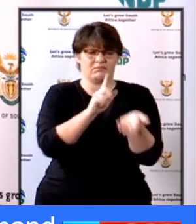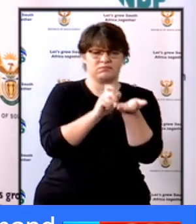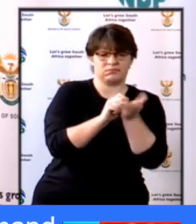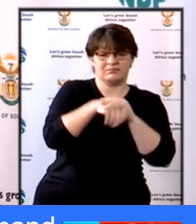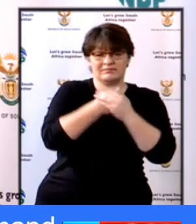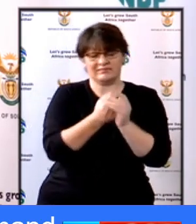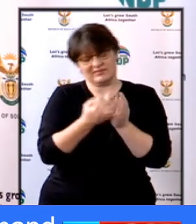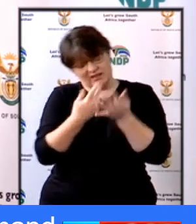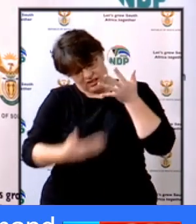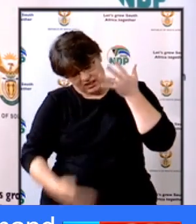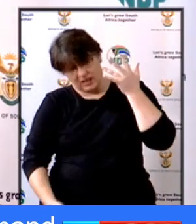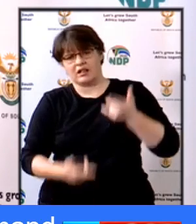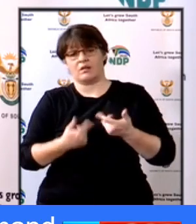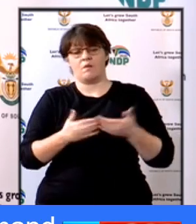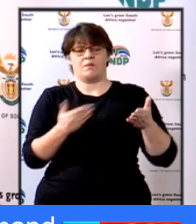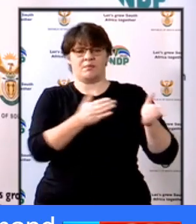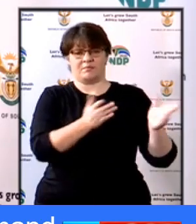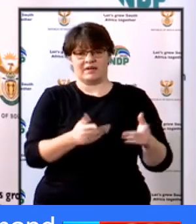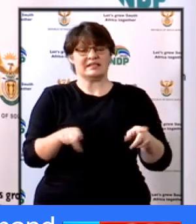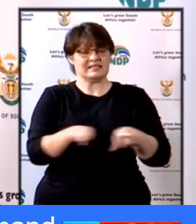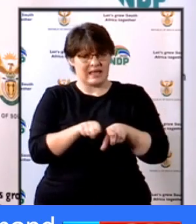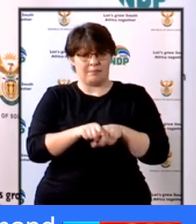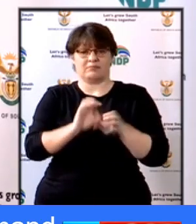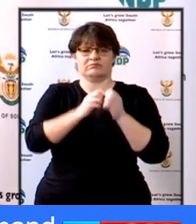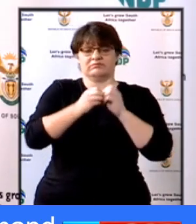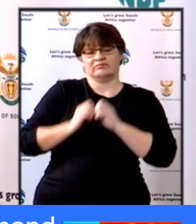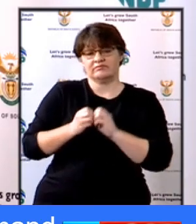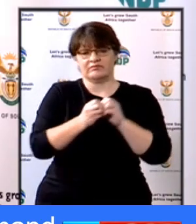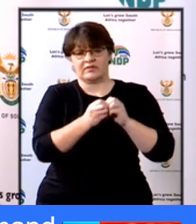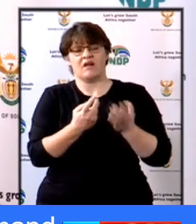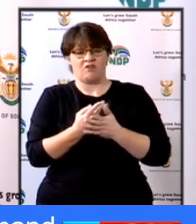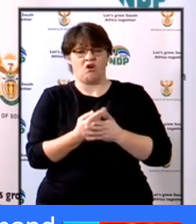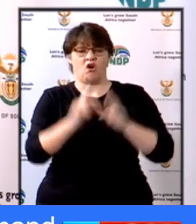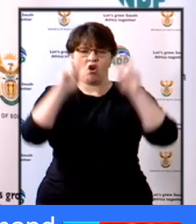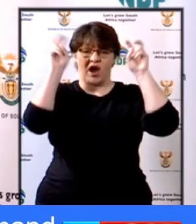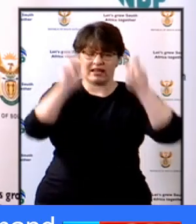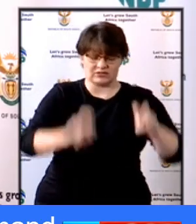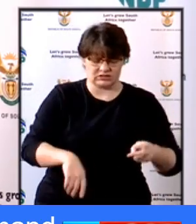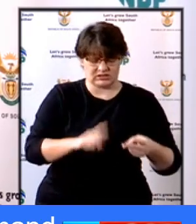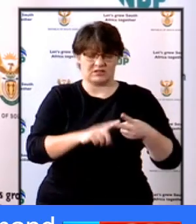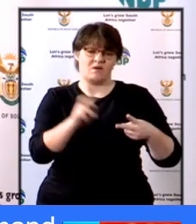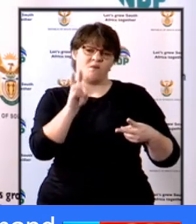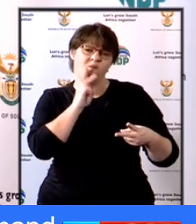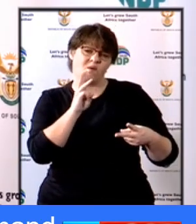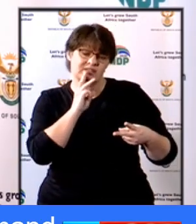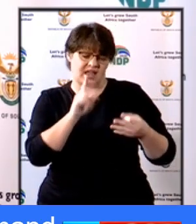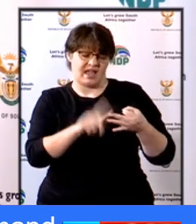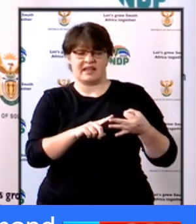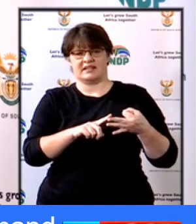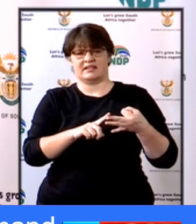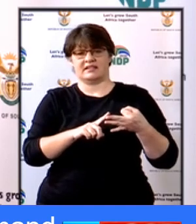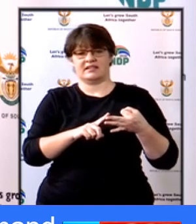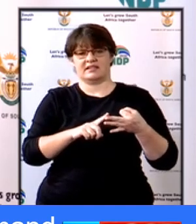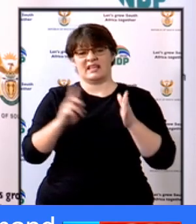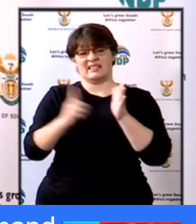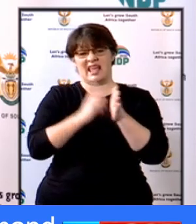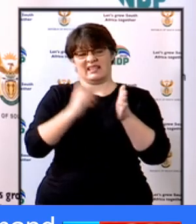sanitizers, and so on. And of course, the production of electricity and water and data services.